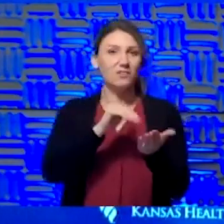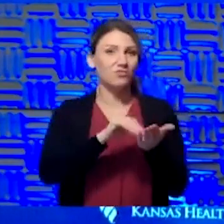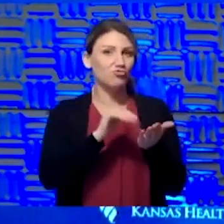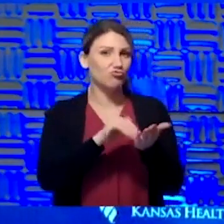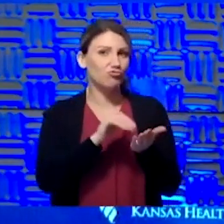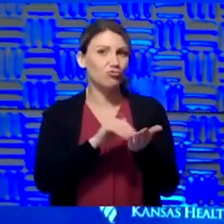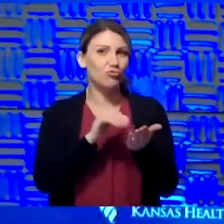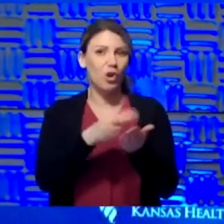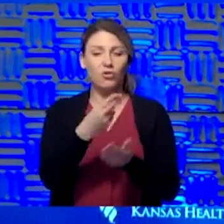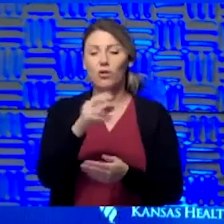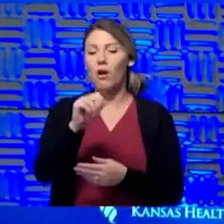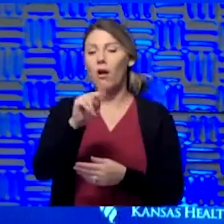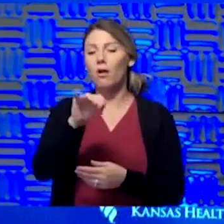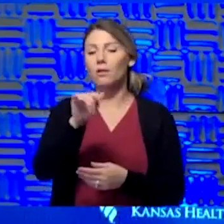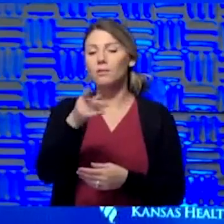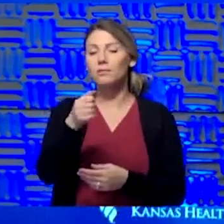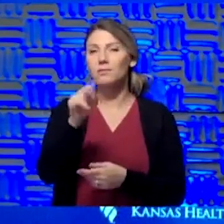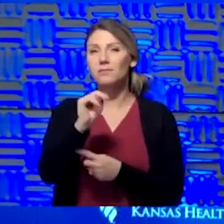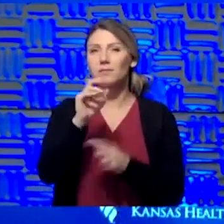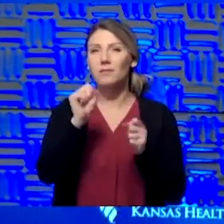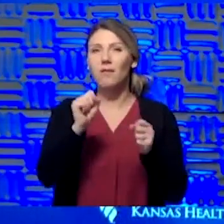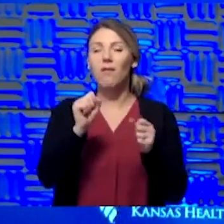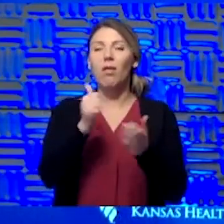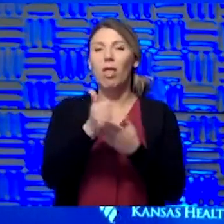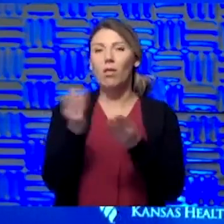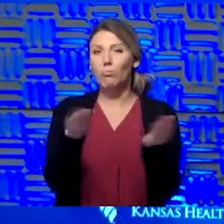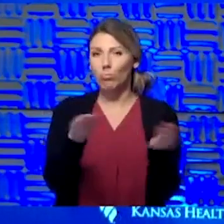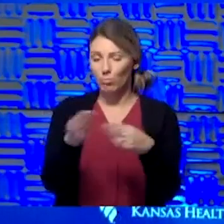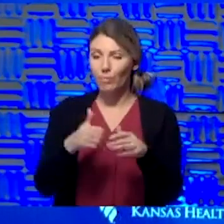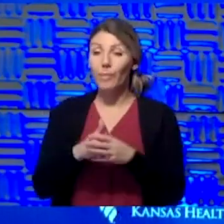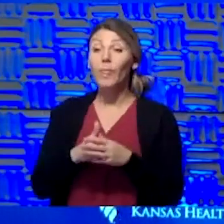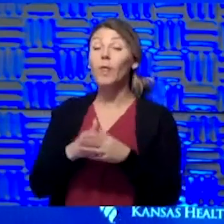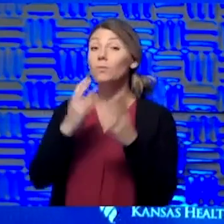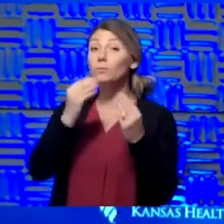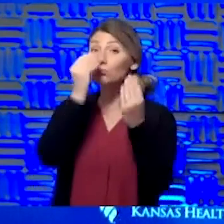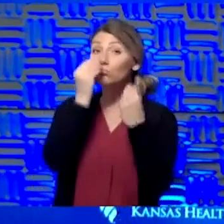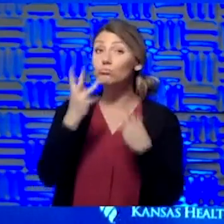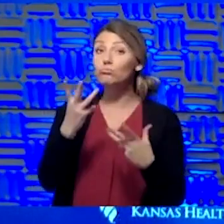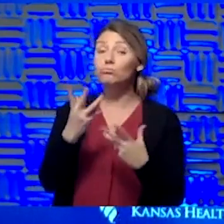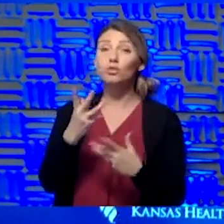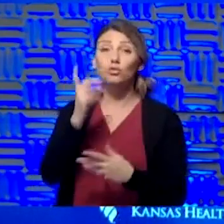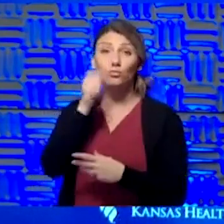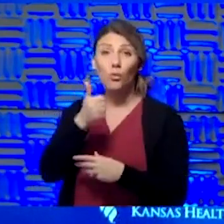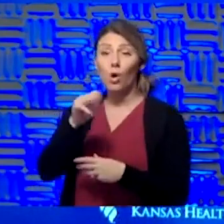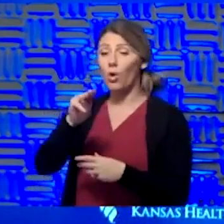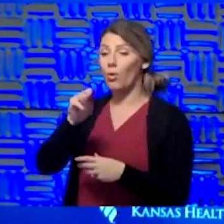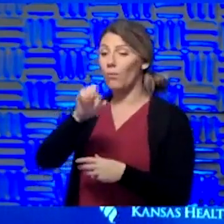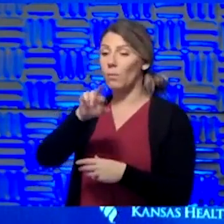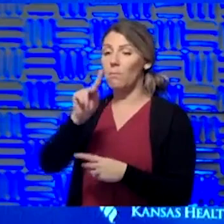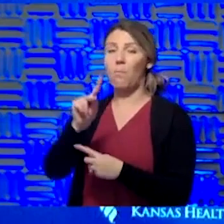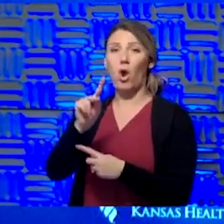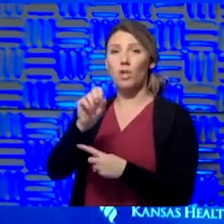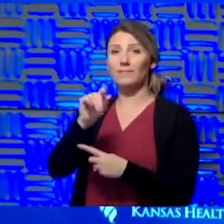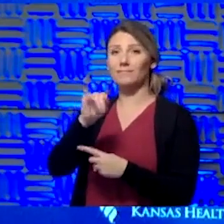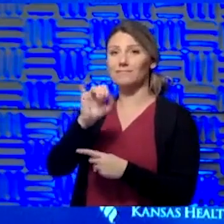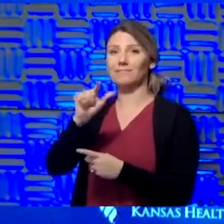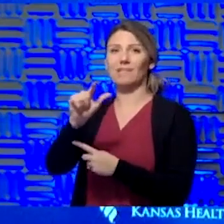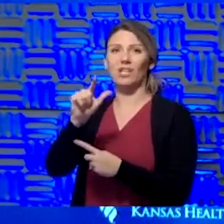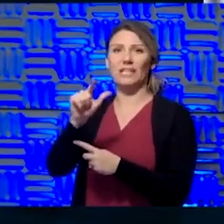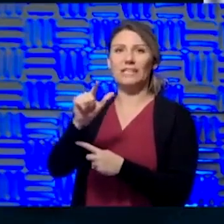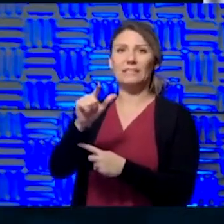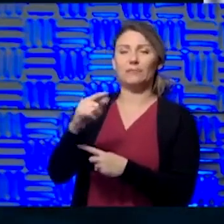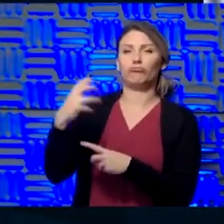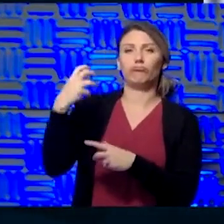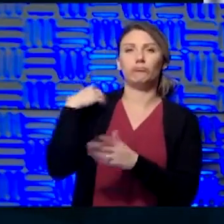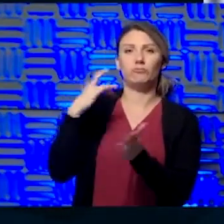are more questions, can help moderate. I do want to let you know that tomorrow, Mark Steele, who's the Chief Medical Officer at Truman Medical Center,